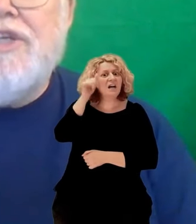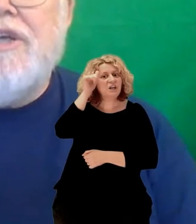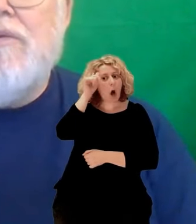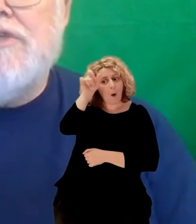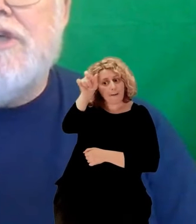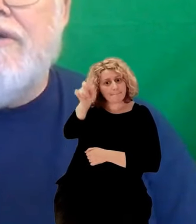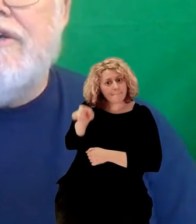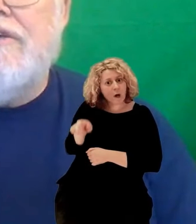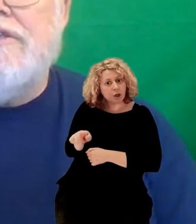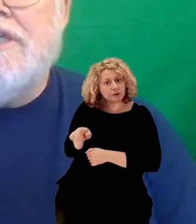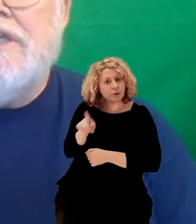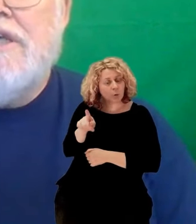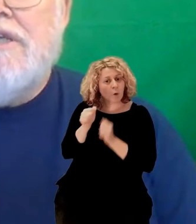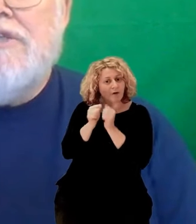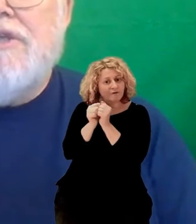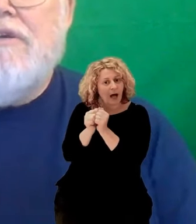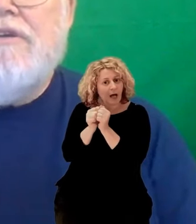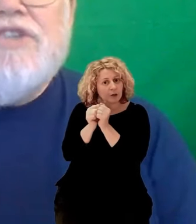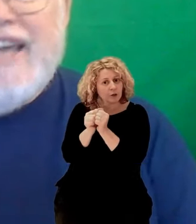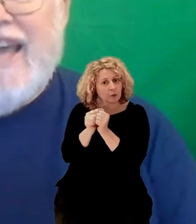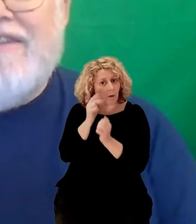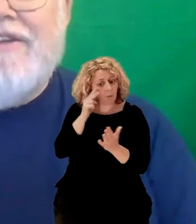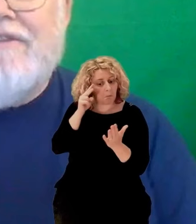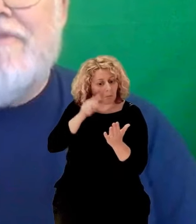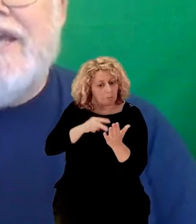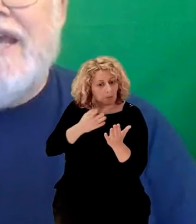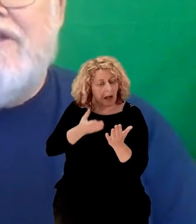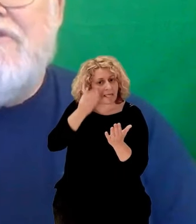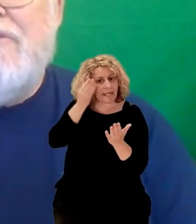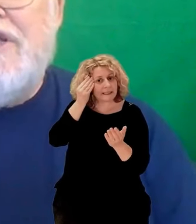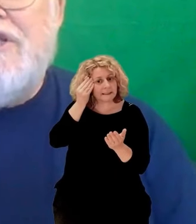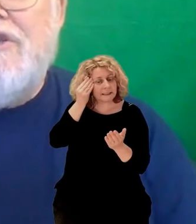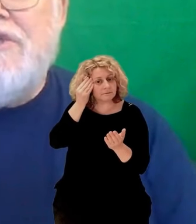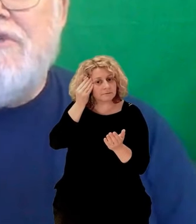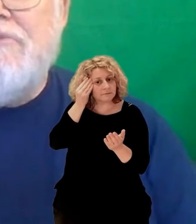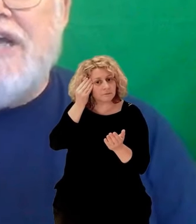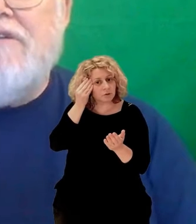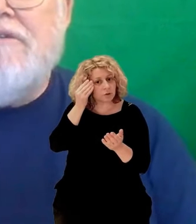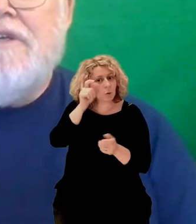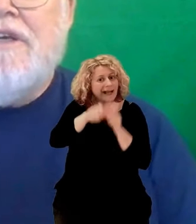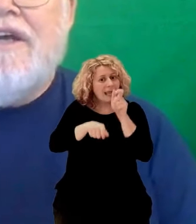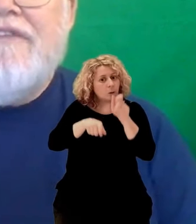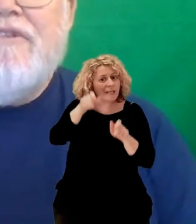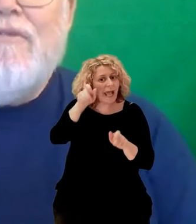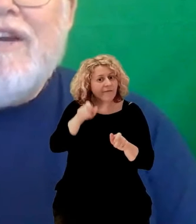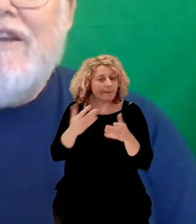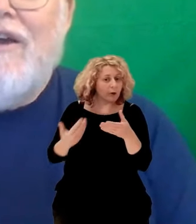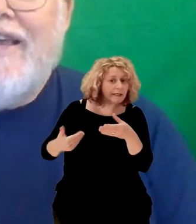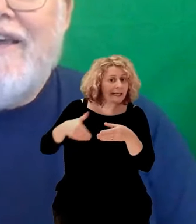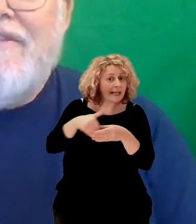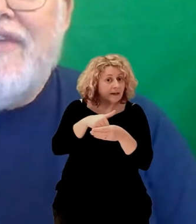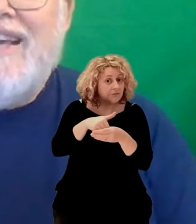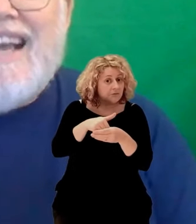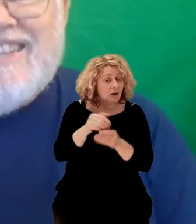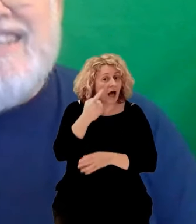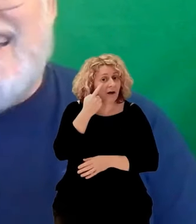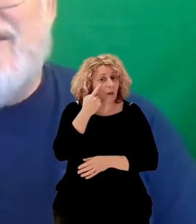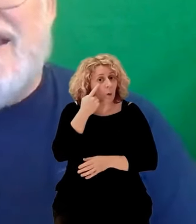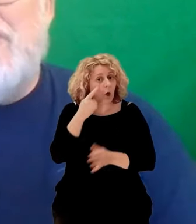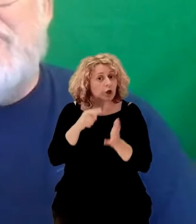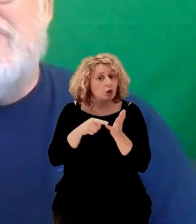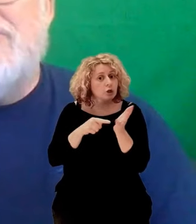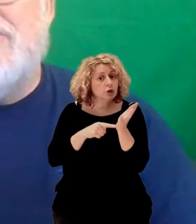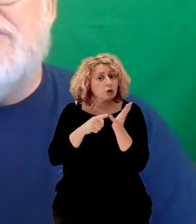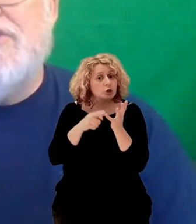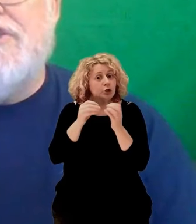and watching what's going on. So check out the Count Everyone In YouTube channel. And if you really like it and think, actually, that